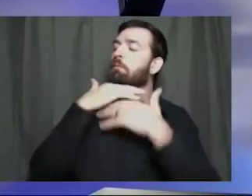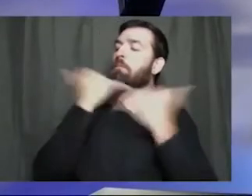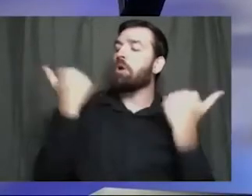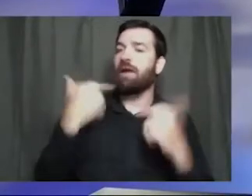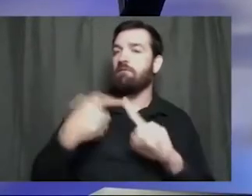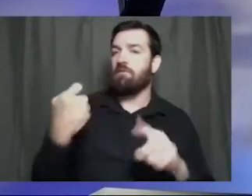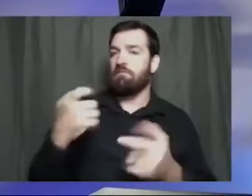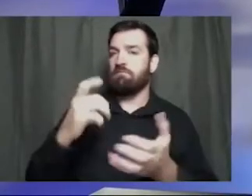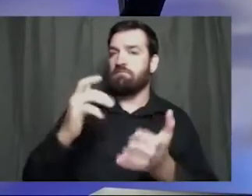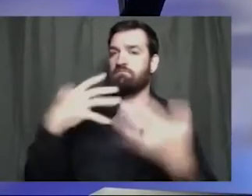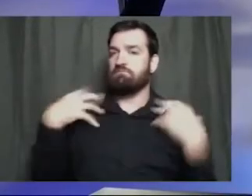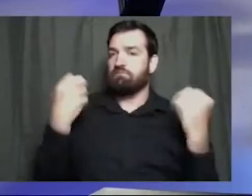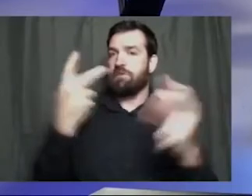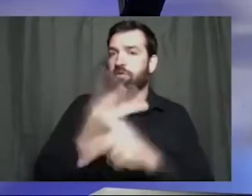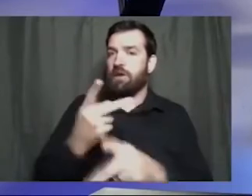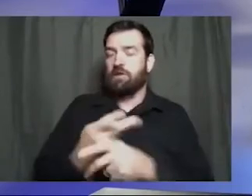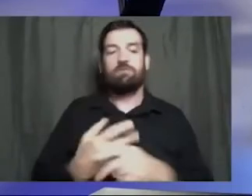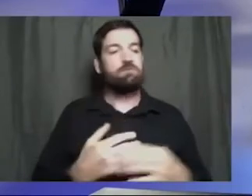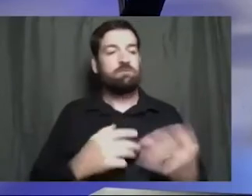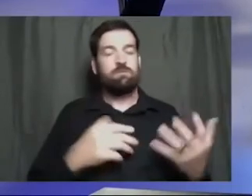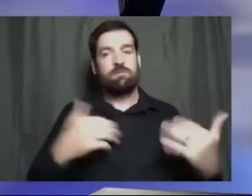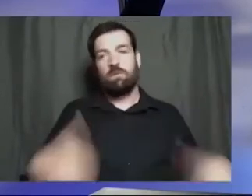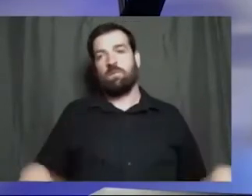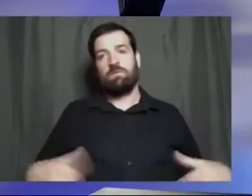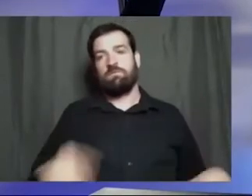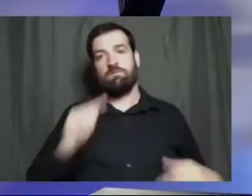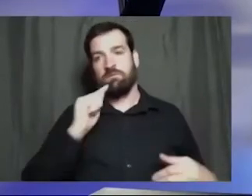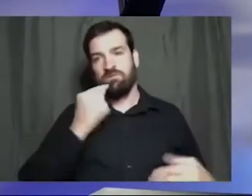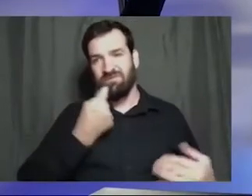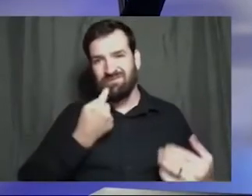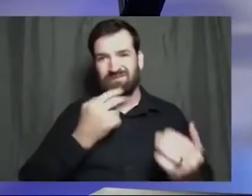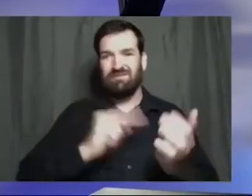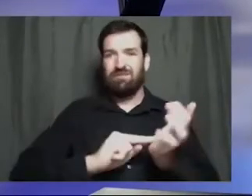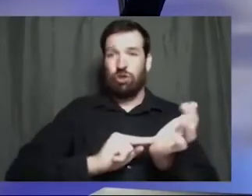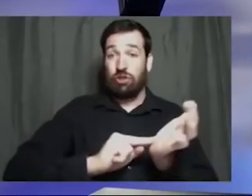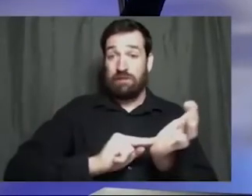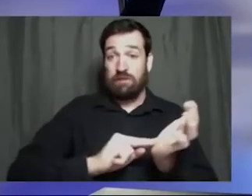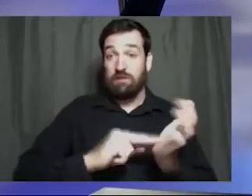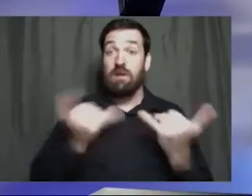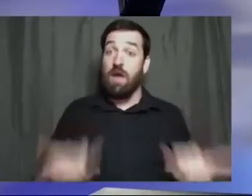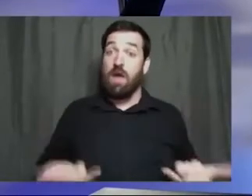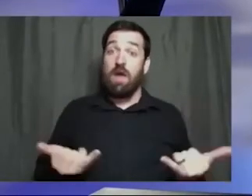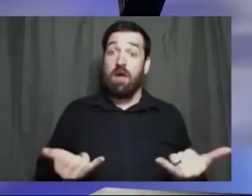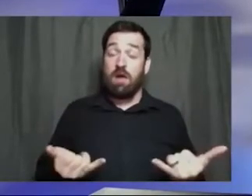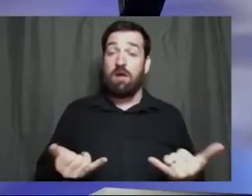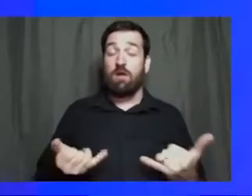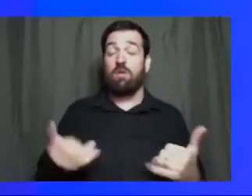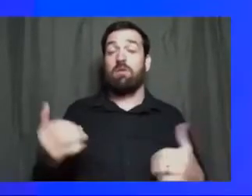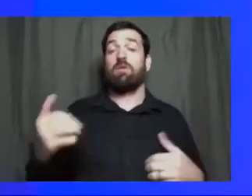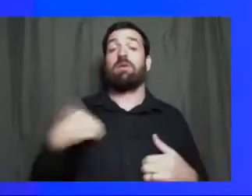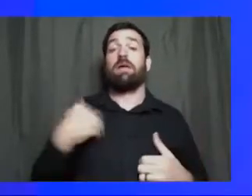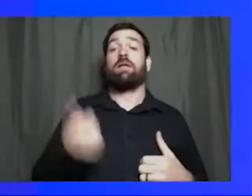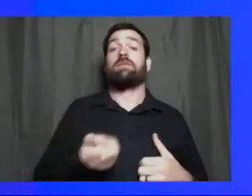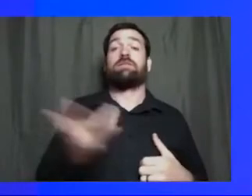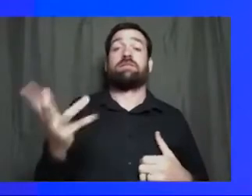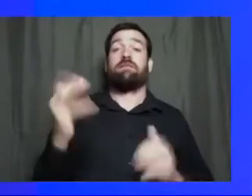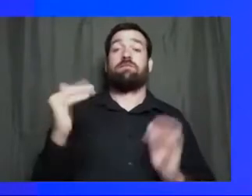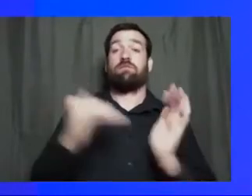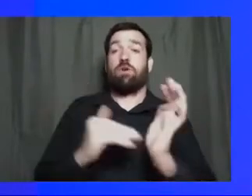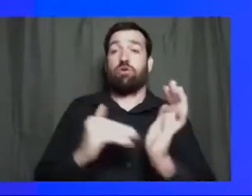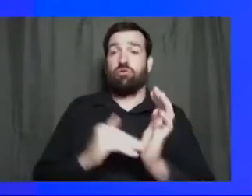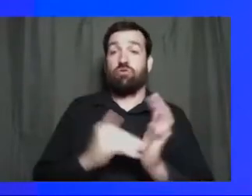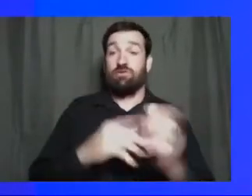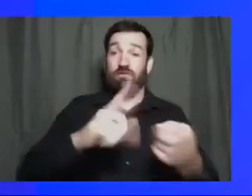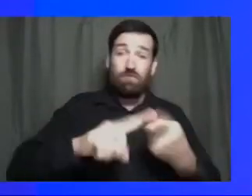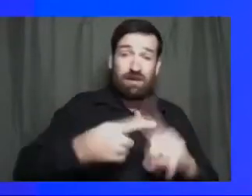goes? Huge amount of burnout. Nursing. Now the thing that I've had several physicians in town, friends, and even out of town have spoken